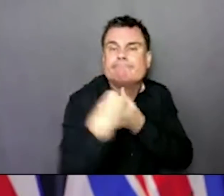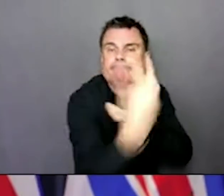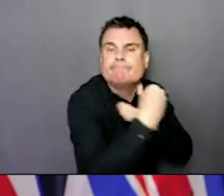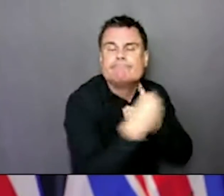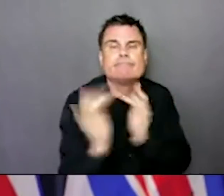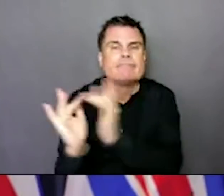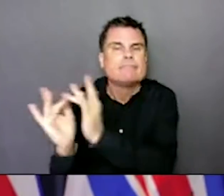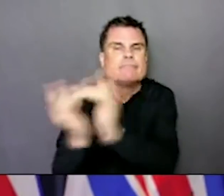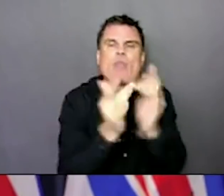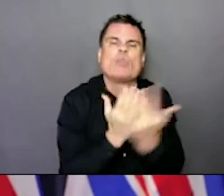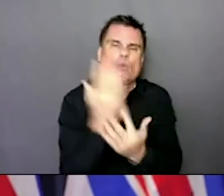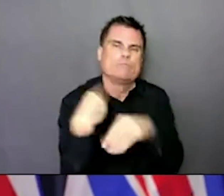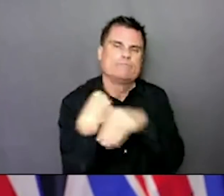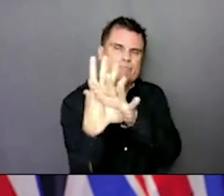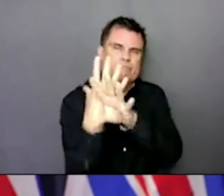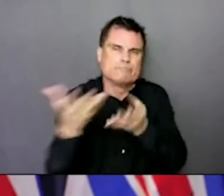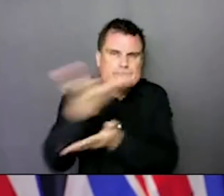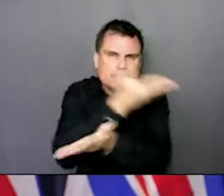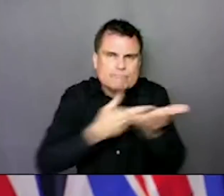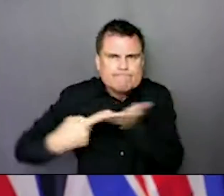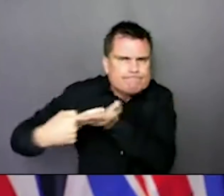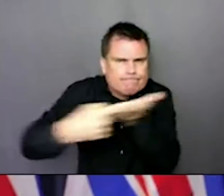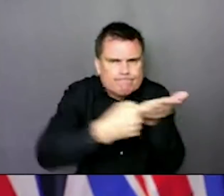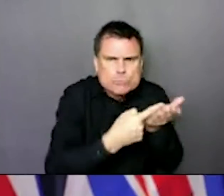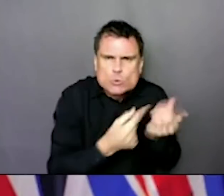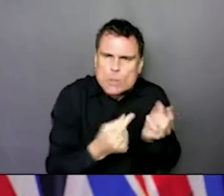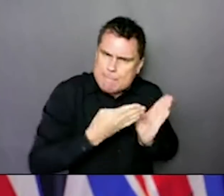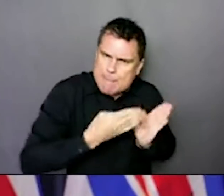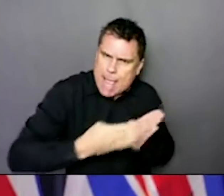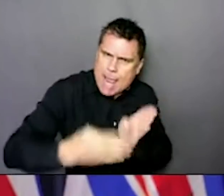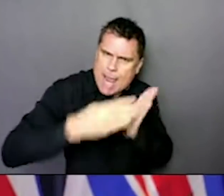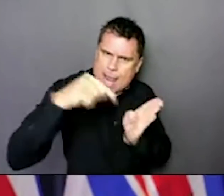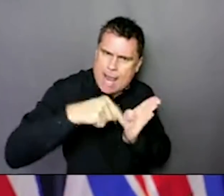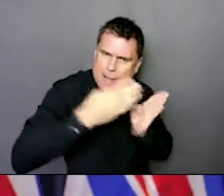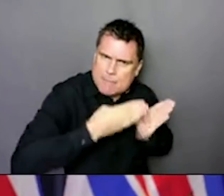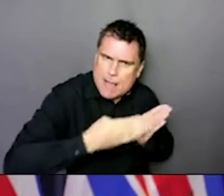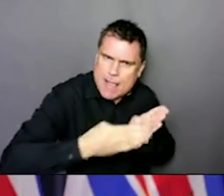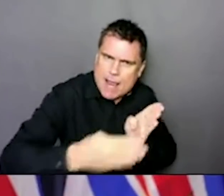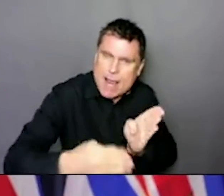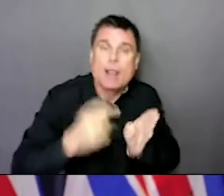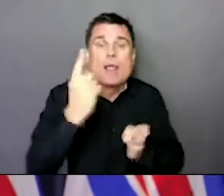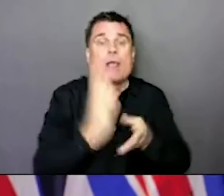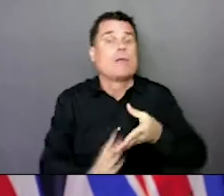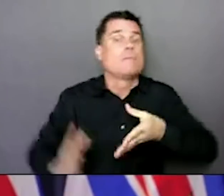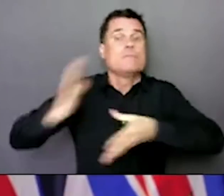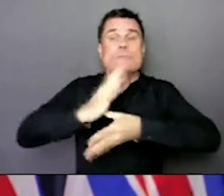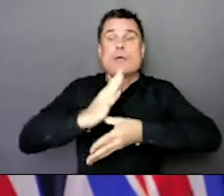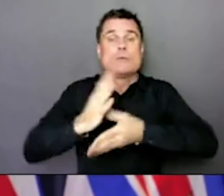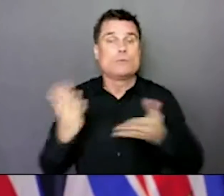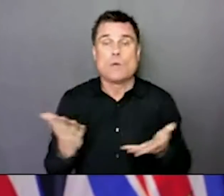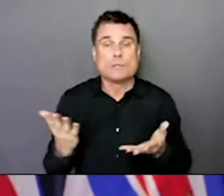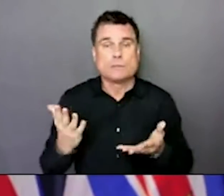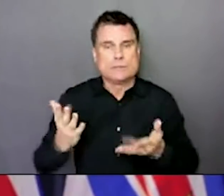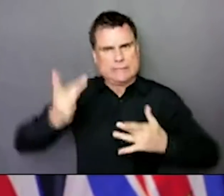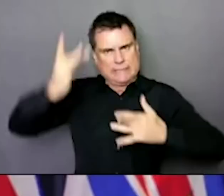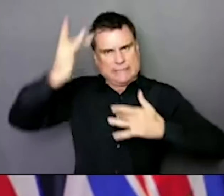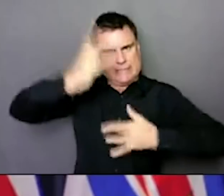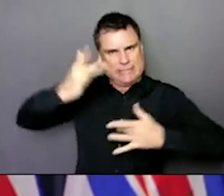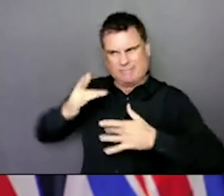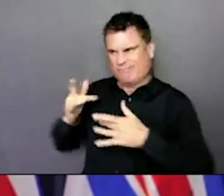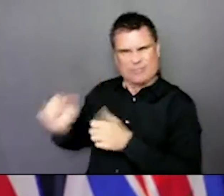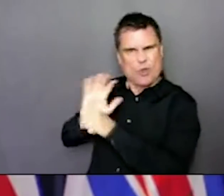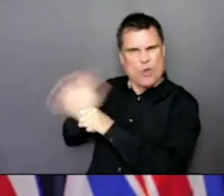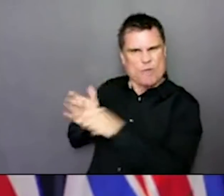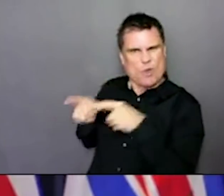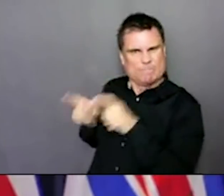that strategic planning process to make sure that, of course, first and foremost, we're focusing on the pandemic and economic recovery, but also all of